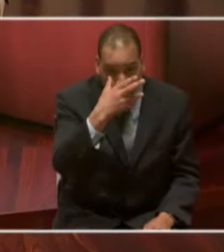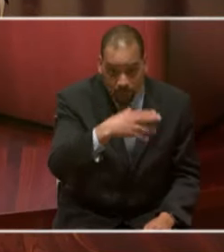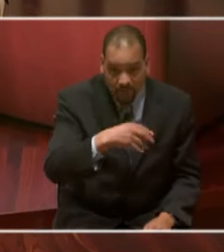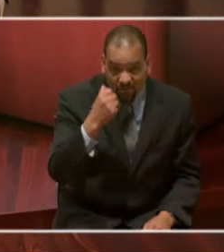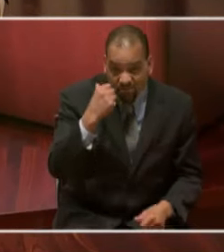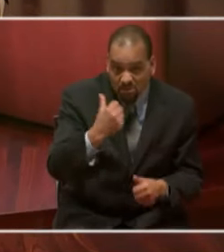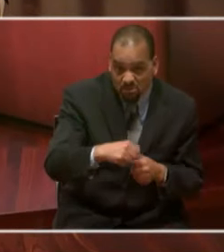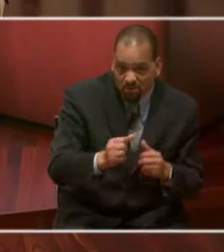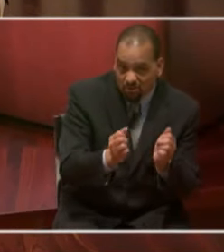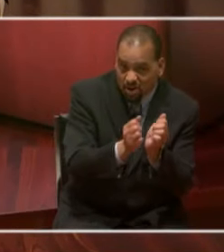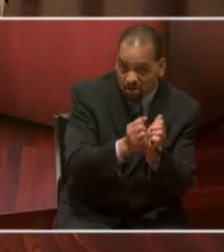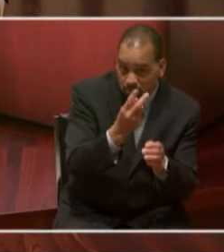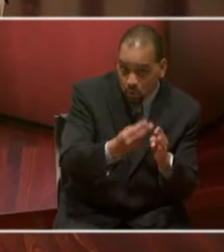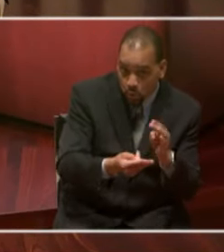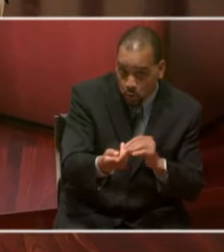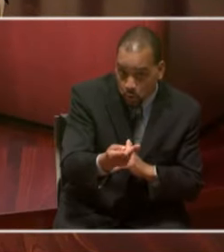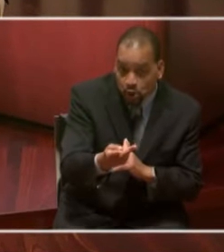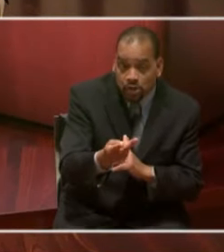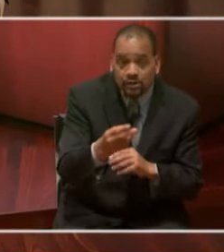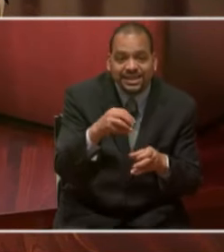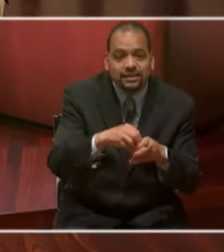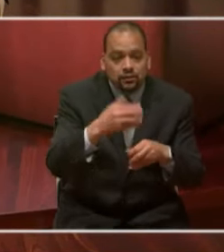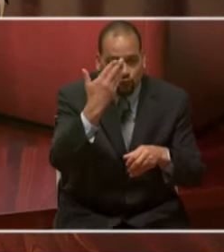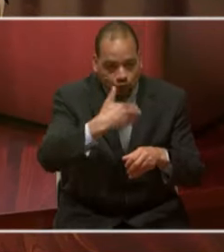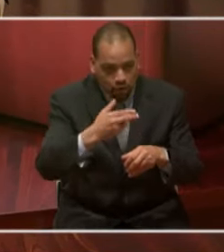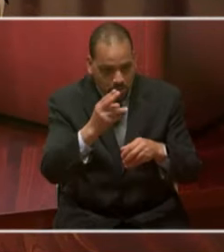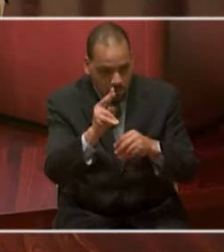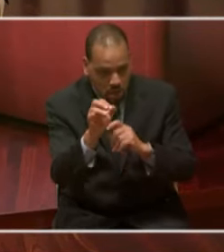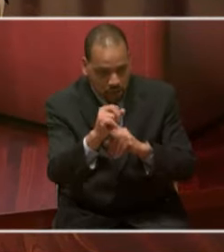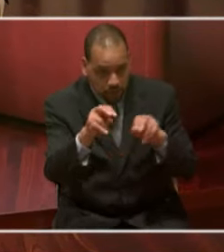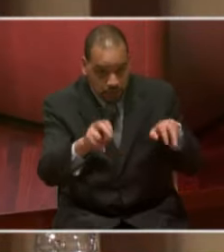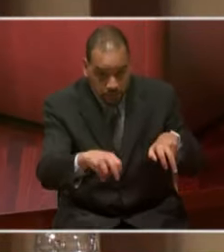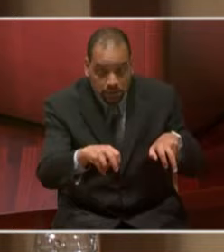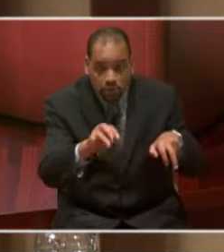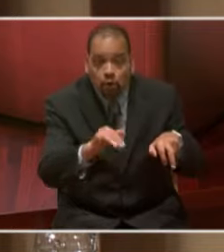the moment we started down the steps of the bus,